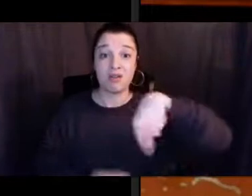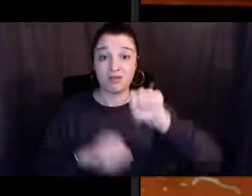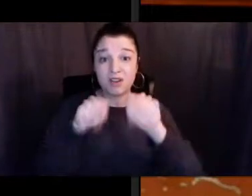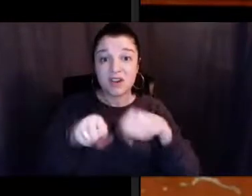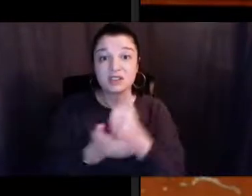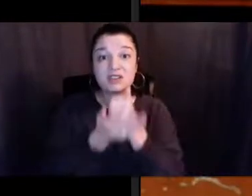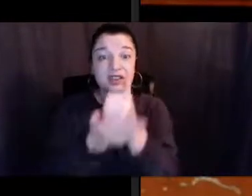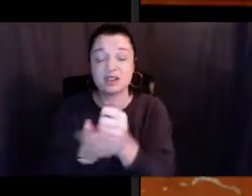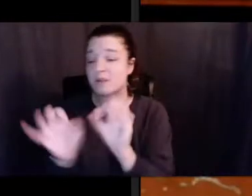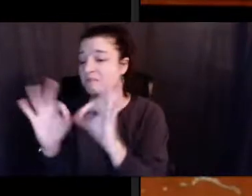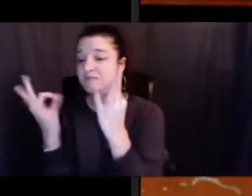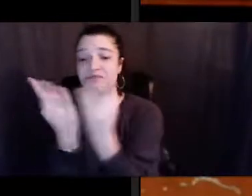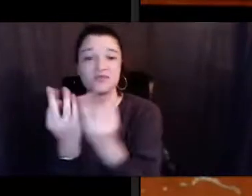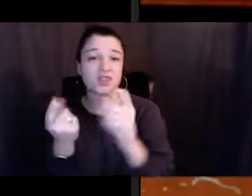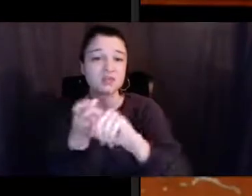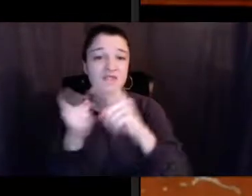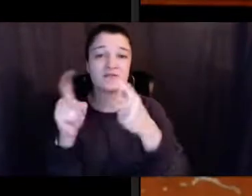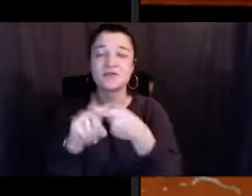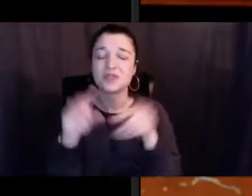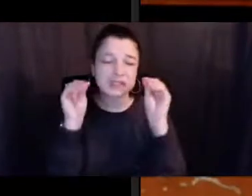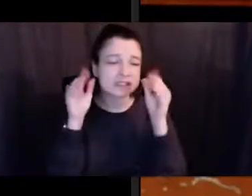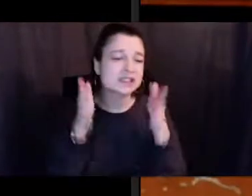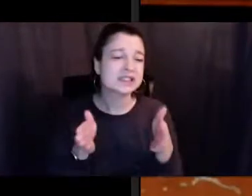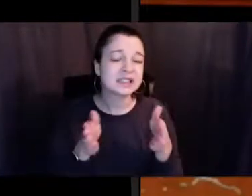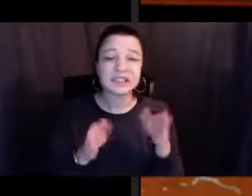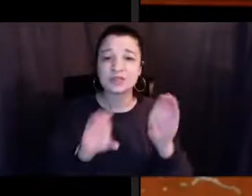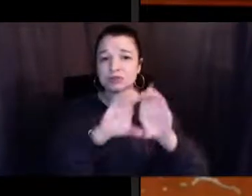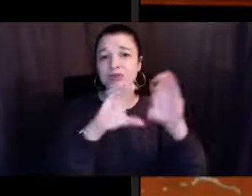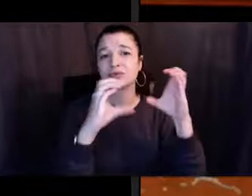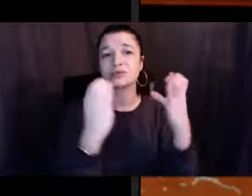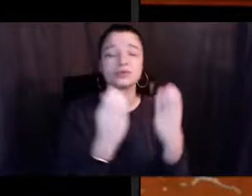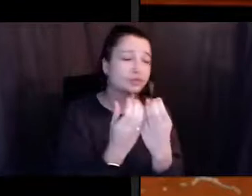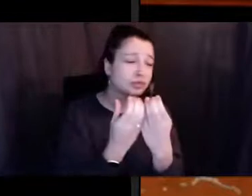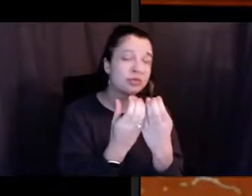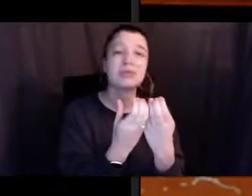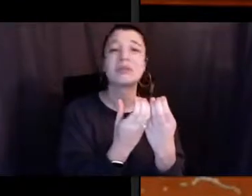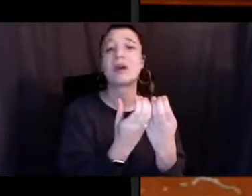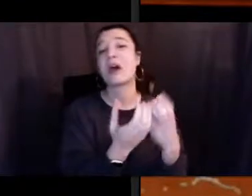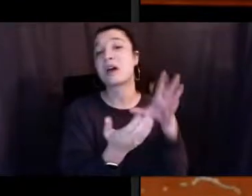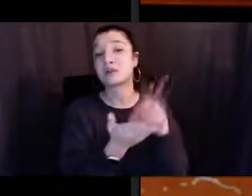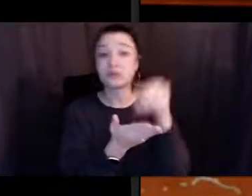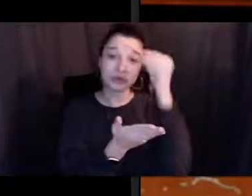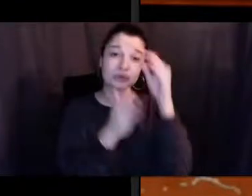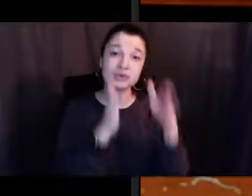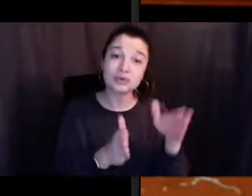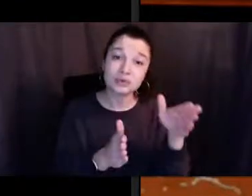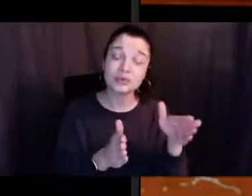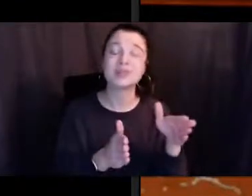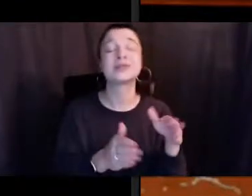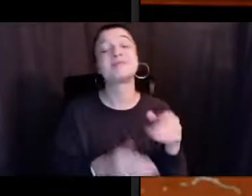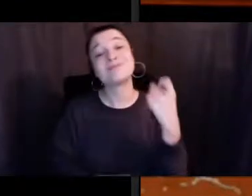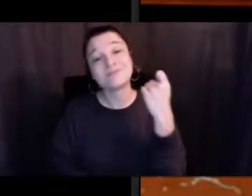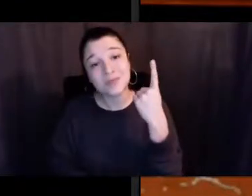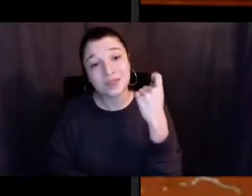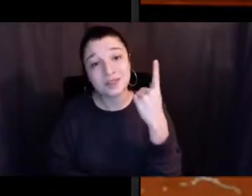and be the best people that we can be. That's what this book is all about. And each and every one of you has a way of helping your